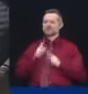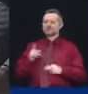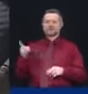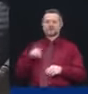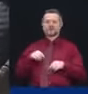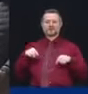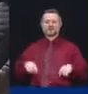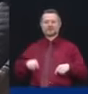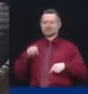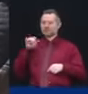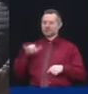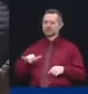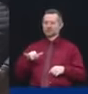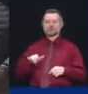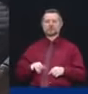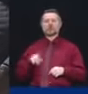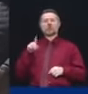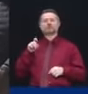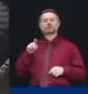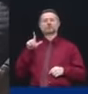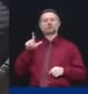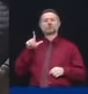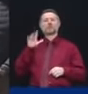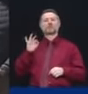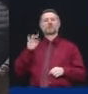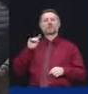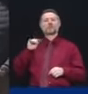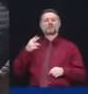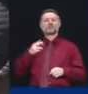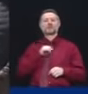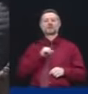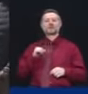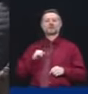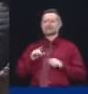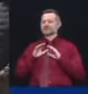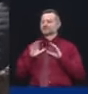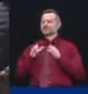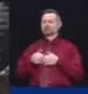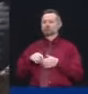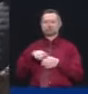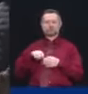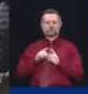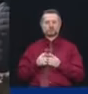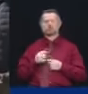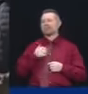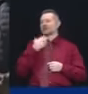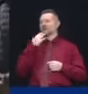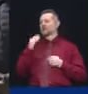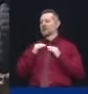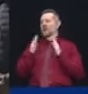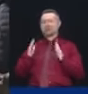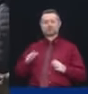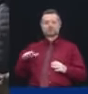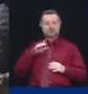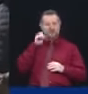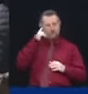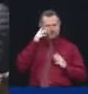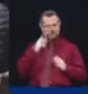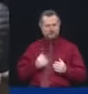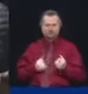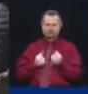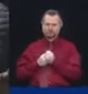the 129th Assembly District. And thank you to my colleagues in government for standing with us. The past